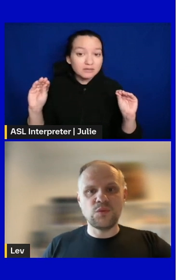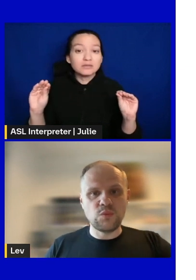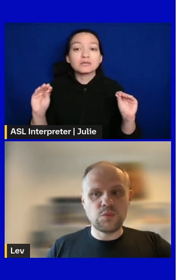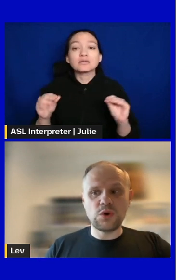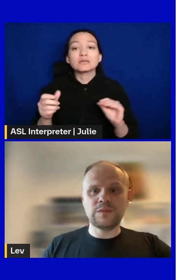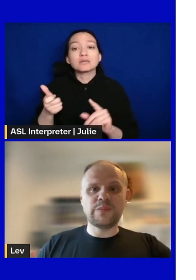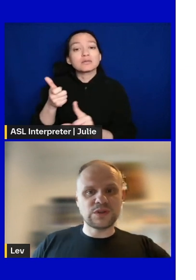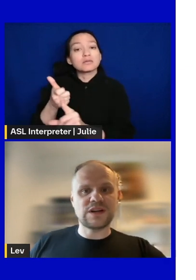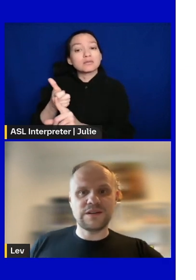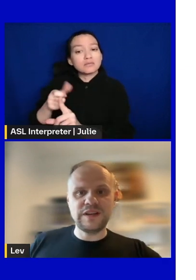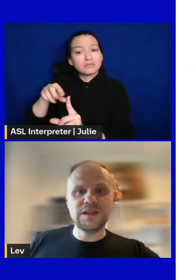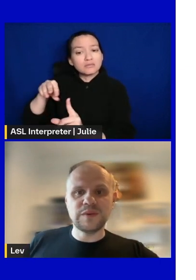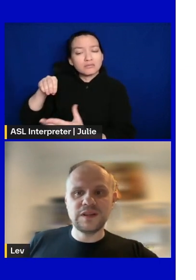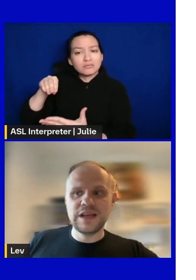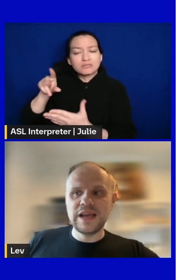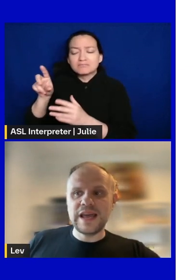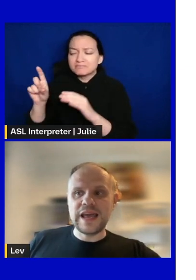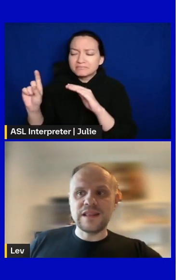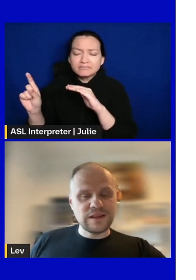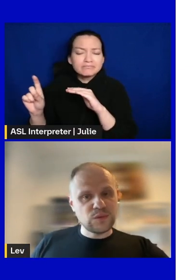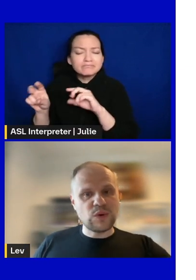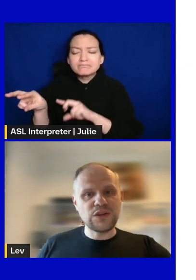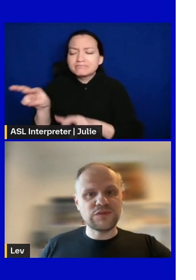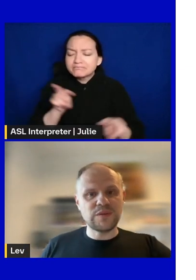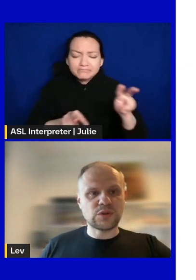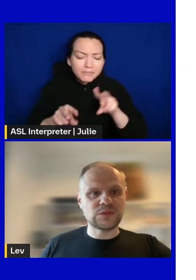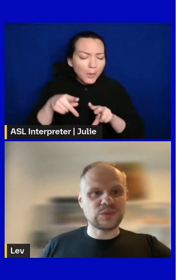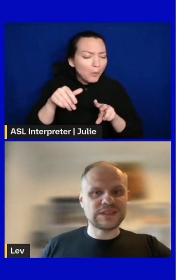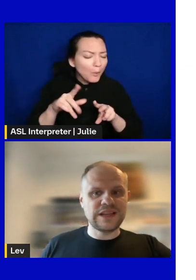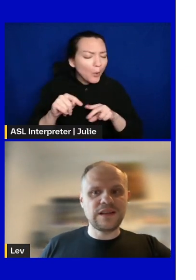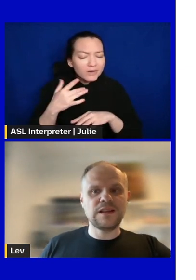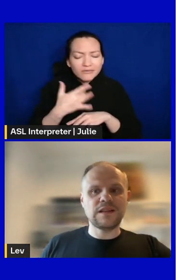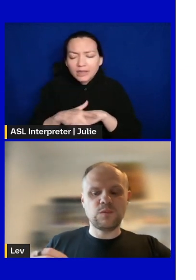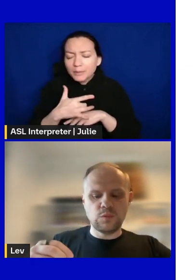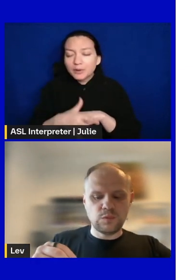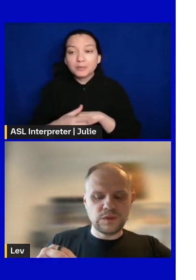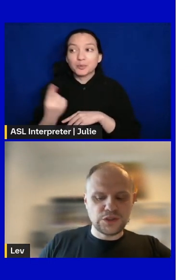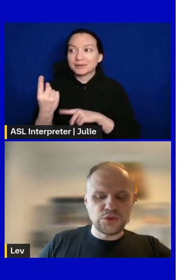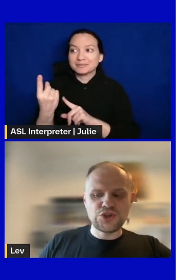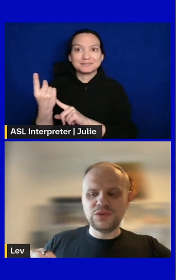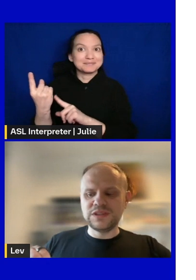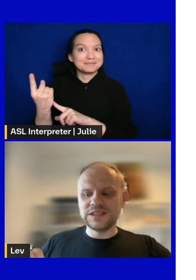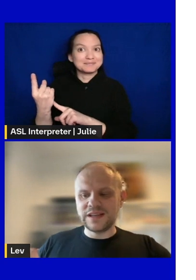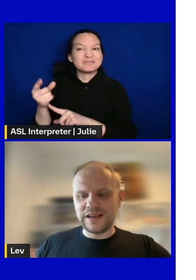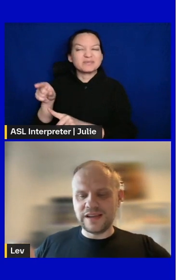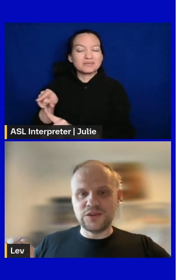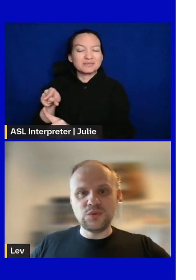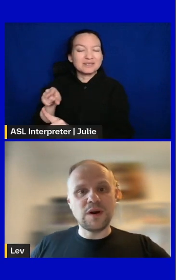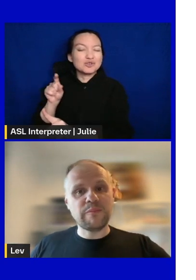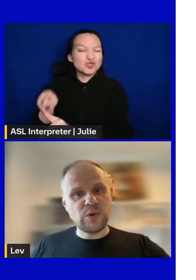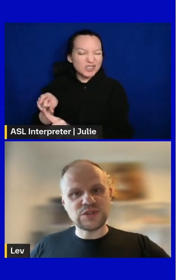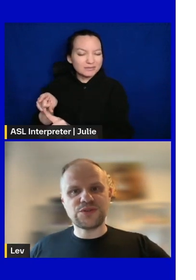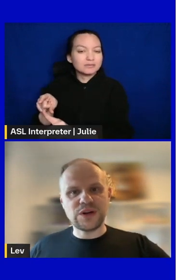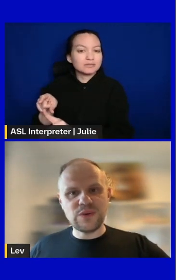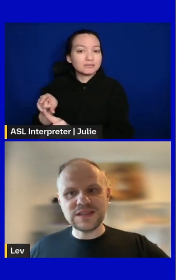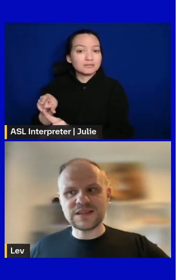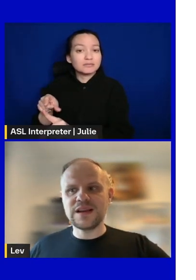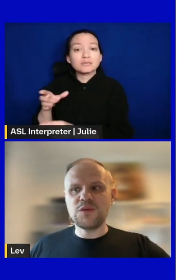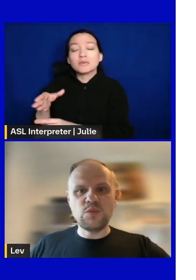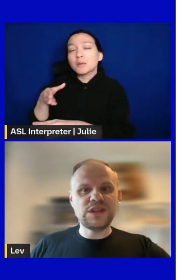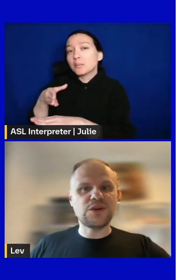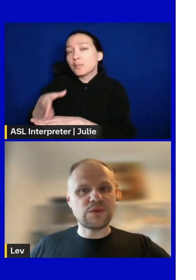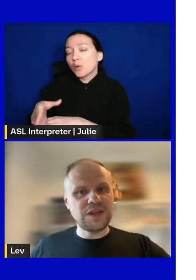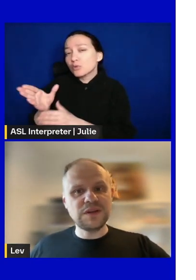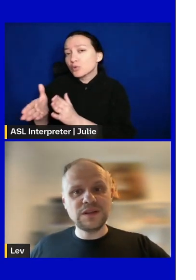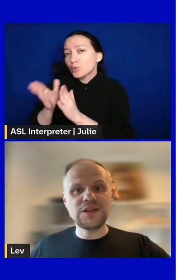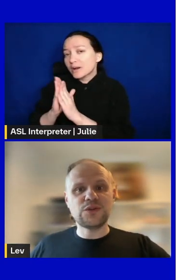scan what ports are available. And then one of the ports would say that you should do a post request